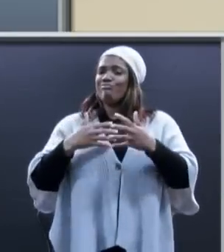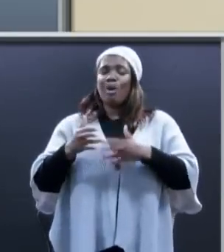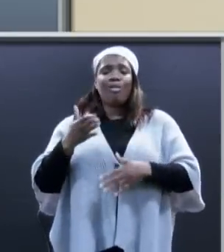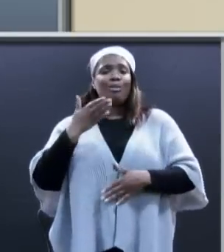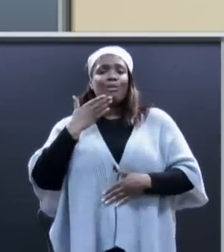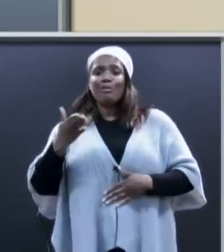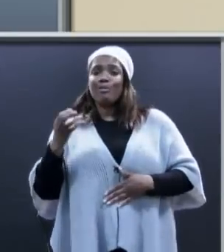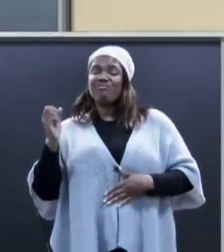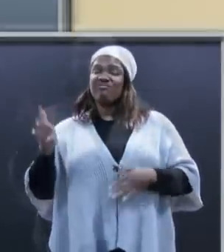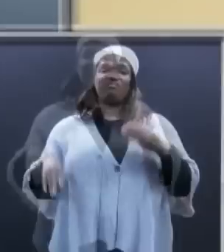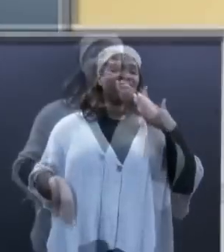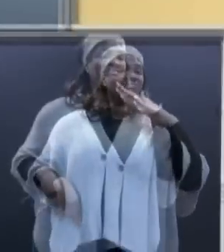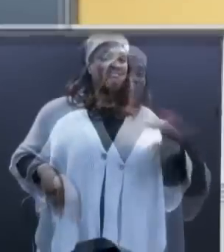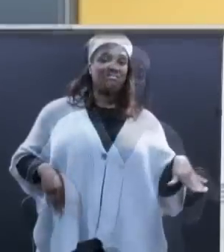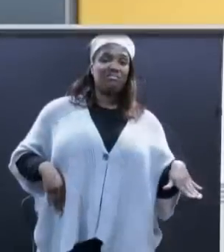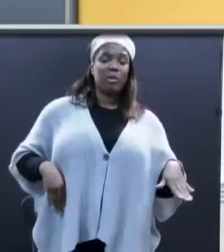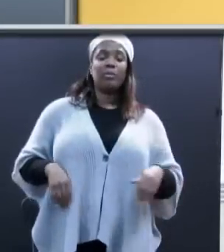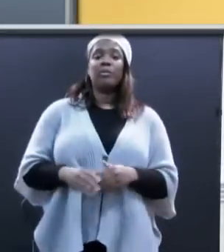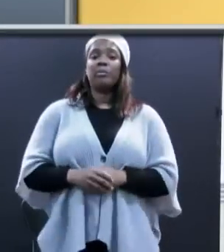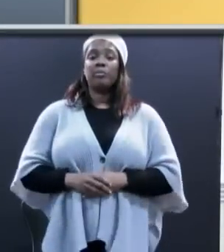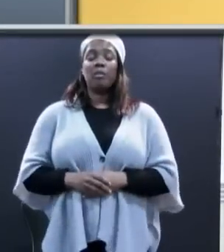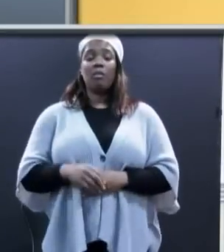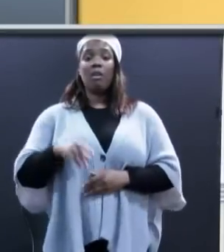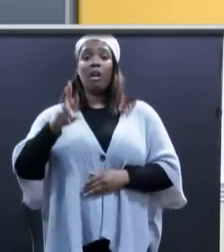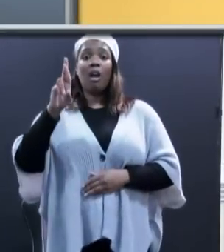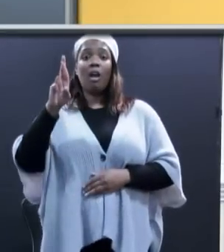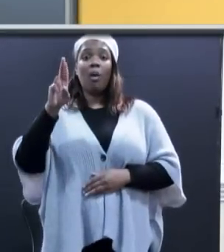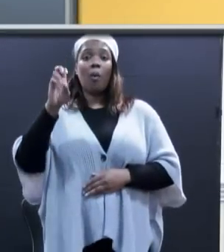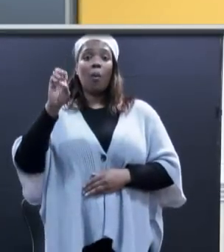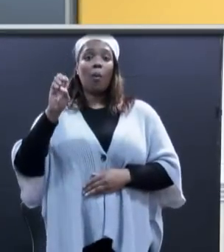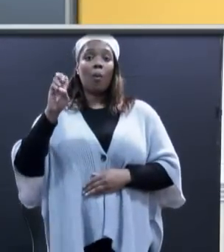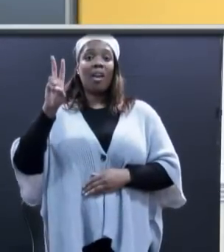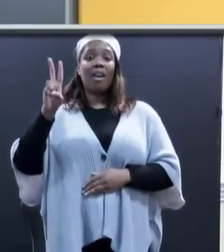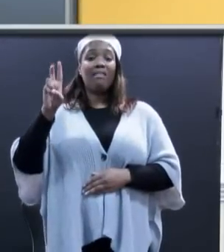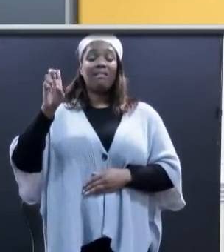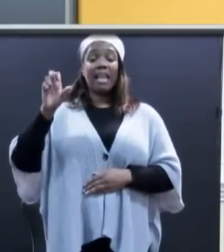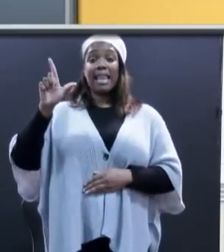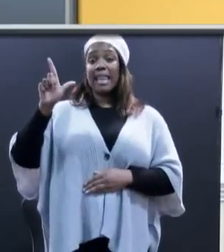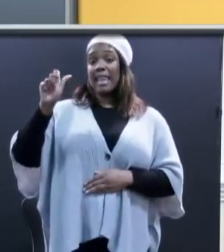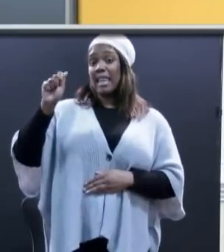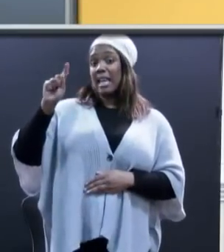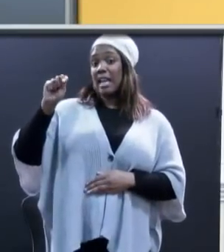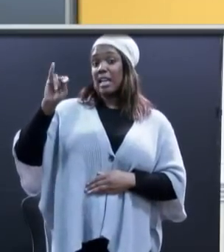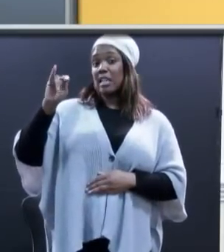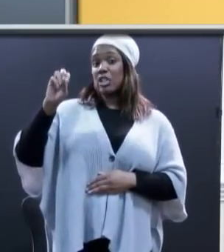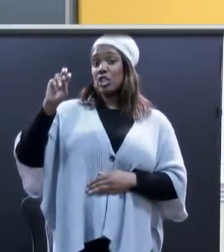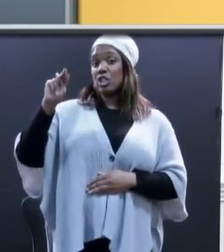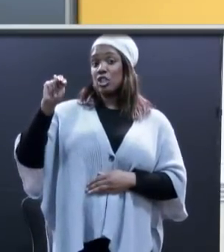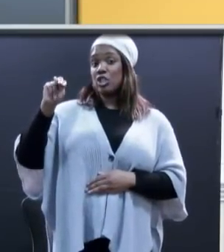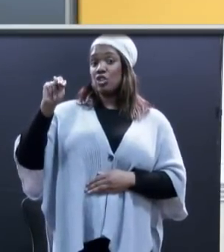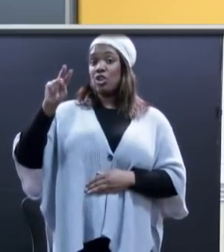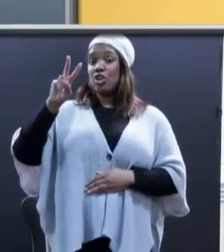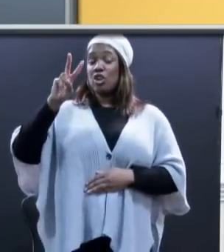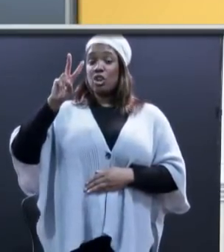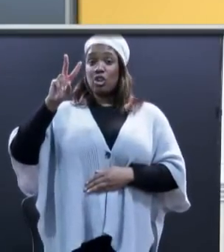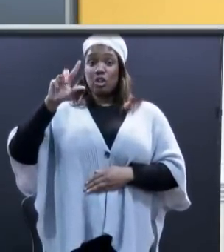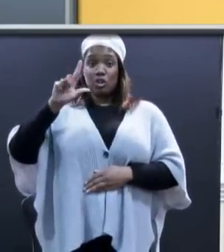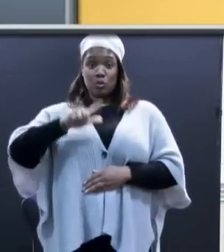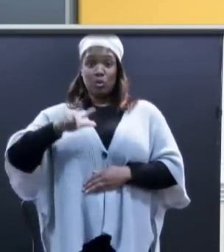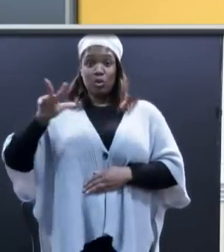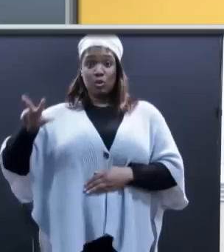evil. Let's go into Revelation chapter 22, verses 14 and 15.